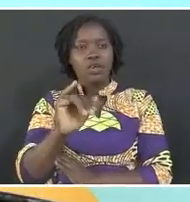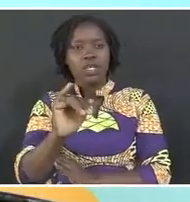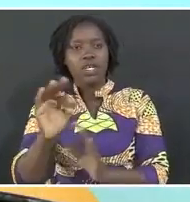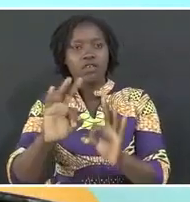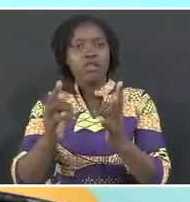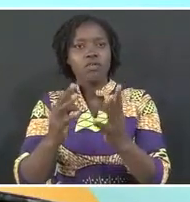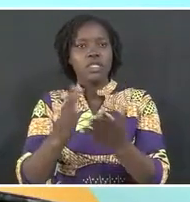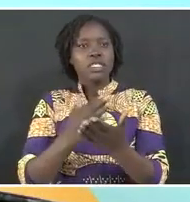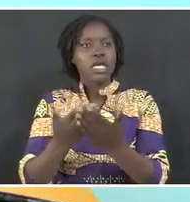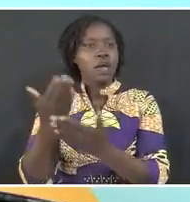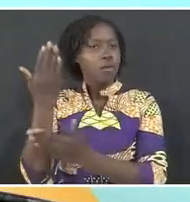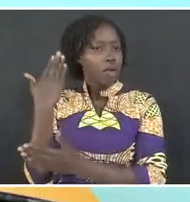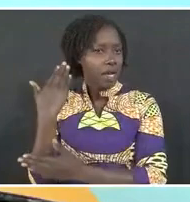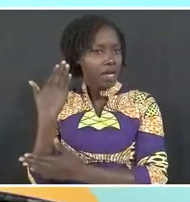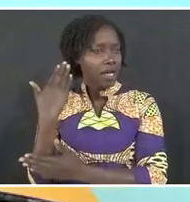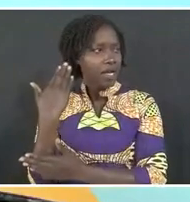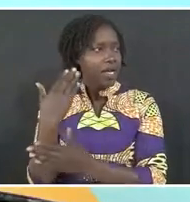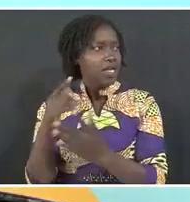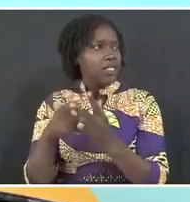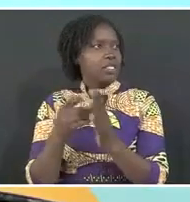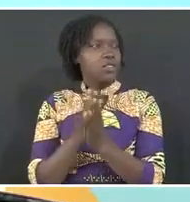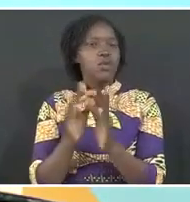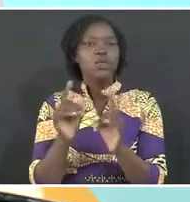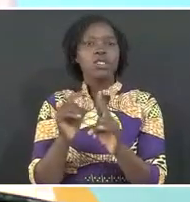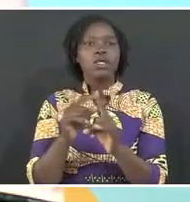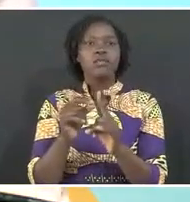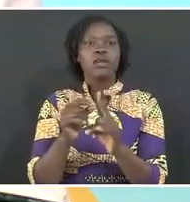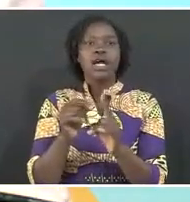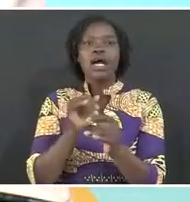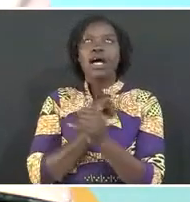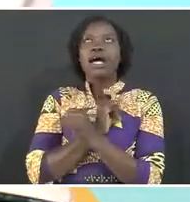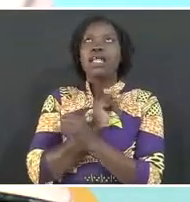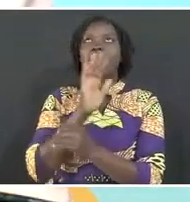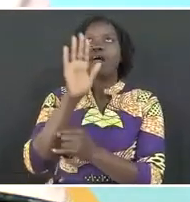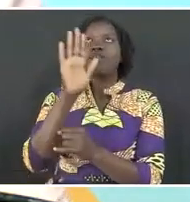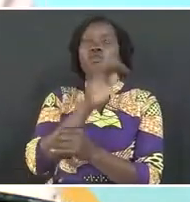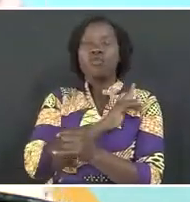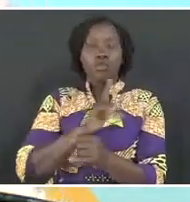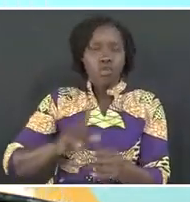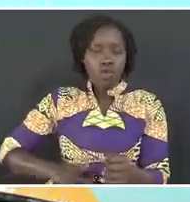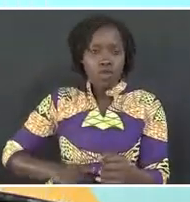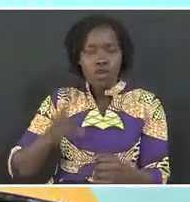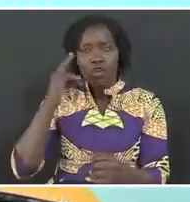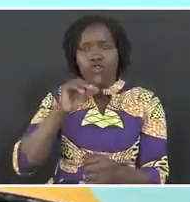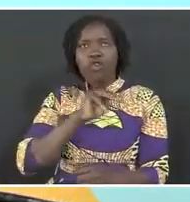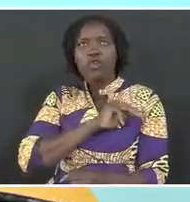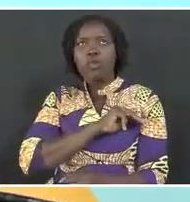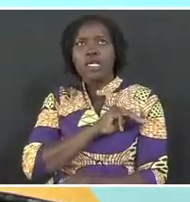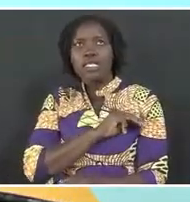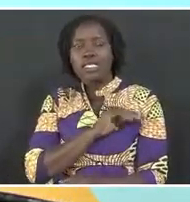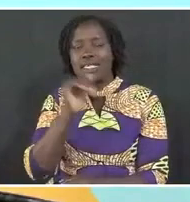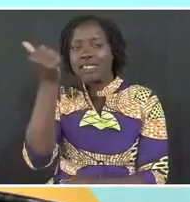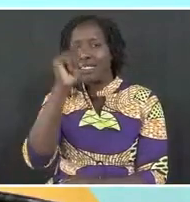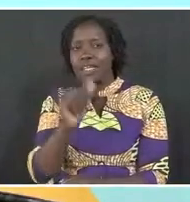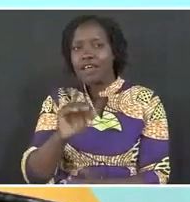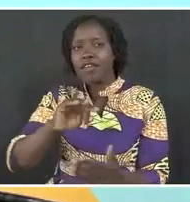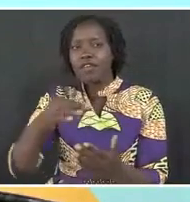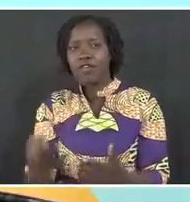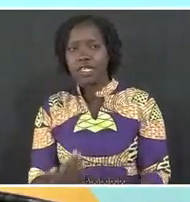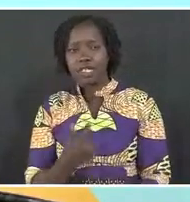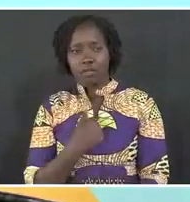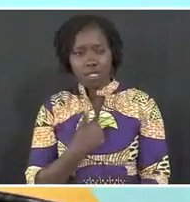ago. It starts with the words, I love you, Lord, for your mercy never fails